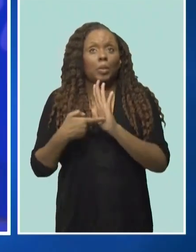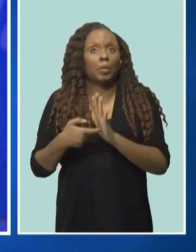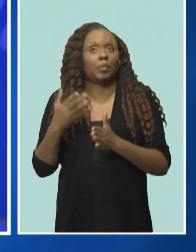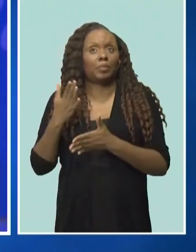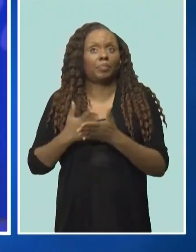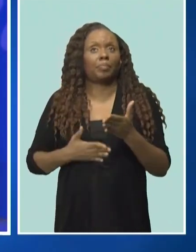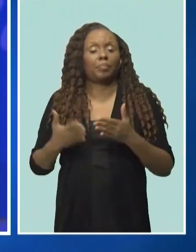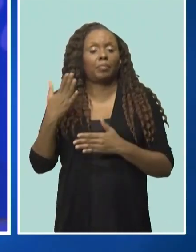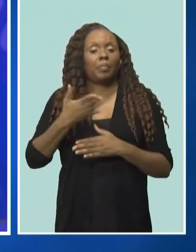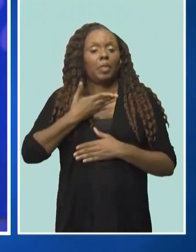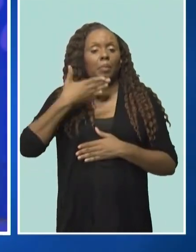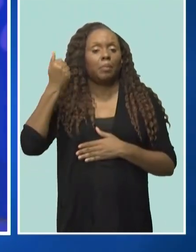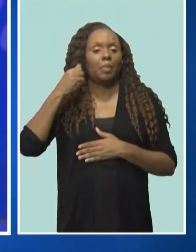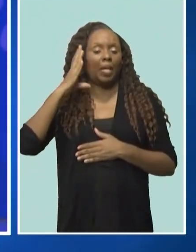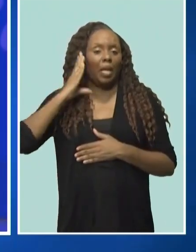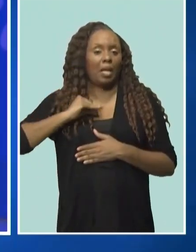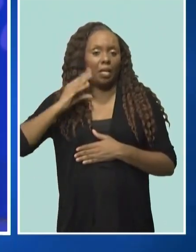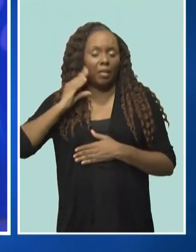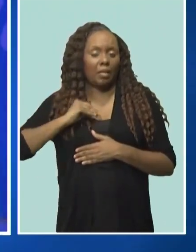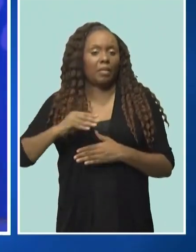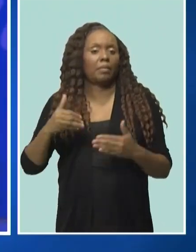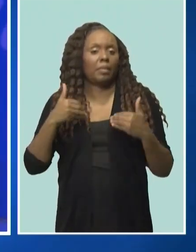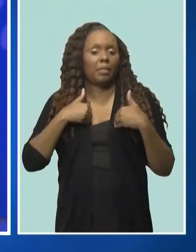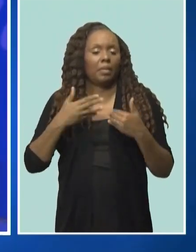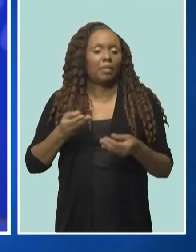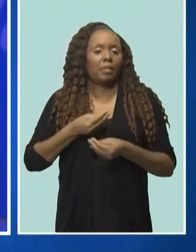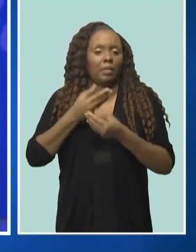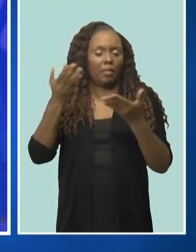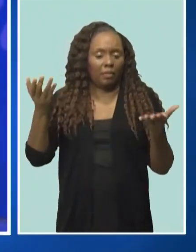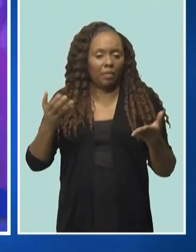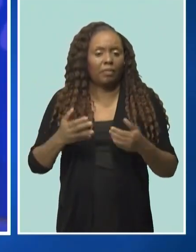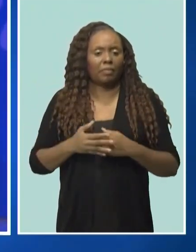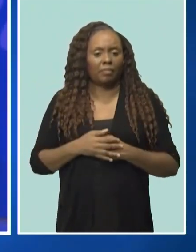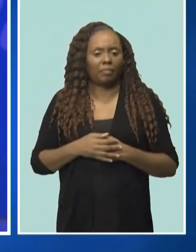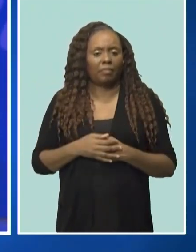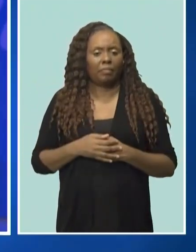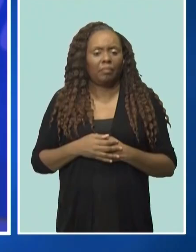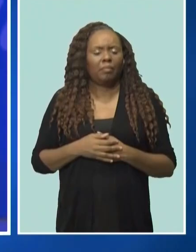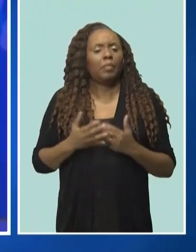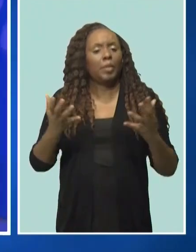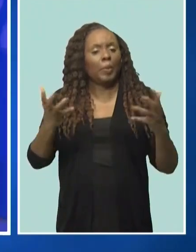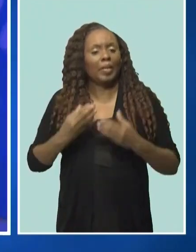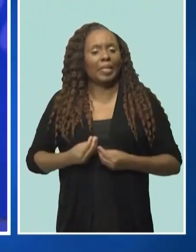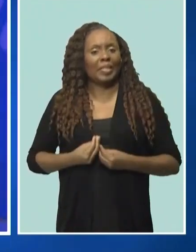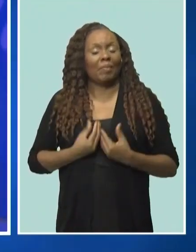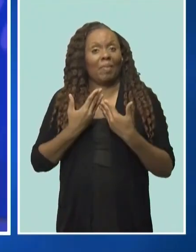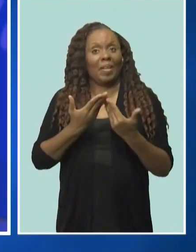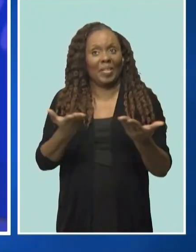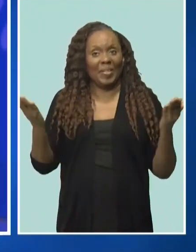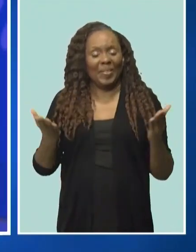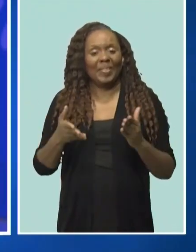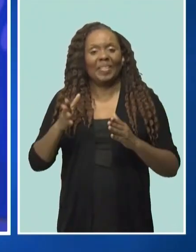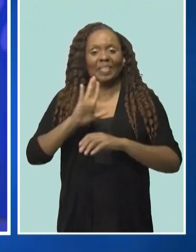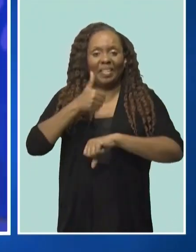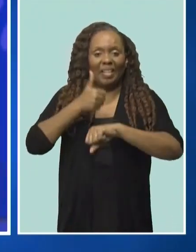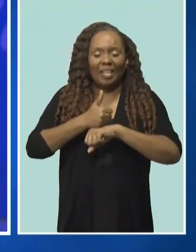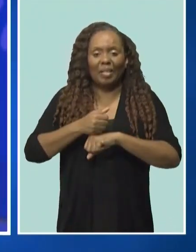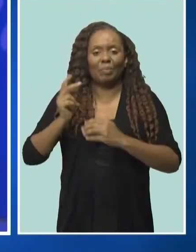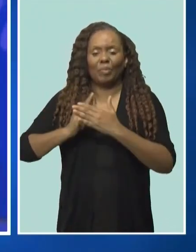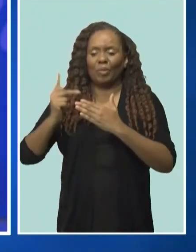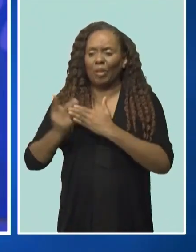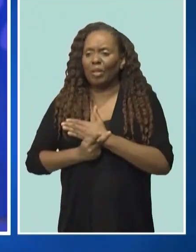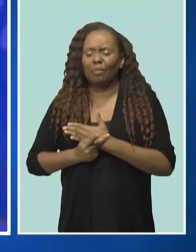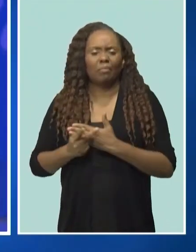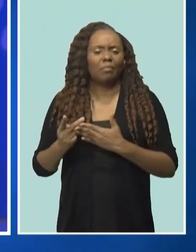best experiences that Barbados has to offer, to inspire you to create programs that we are confident